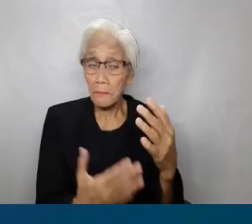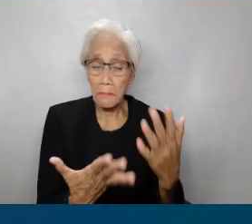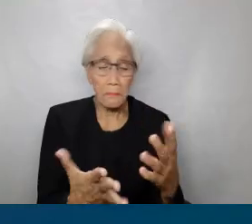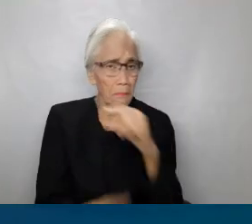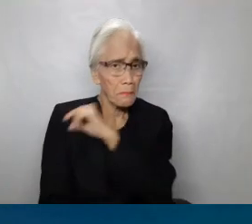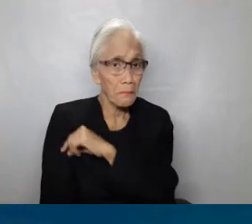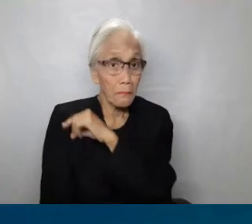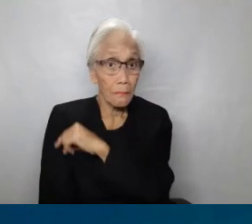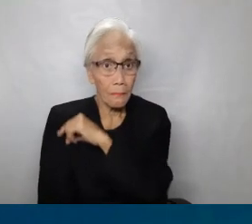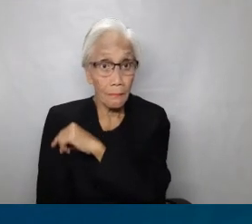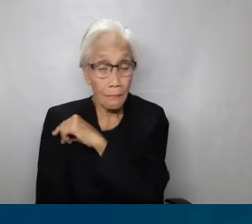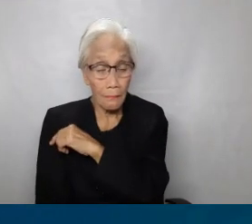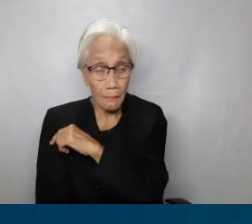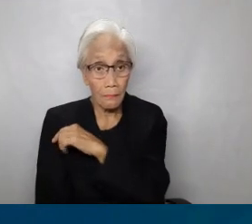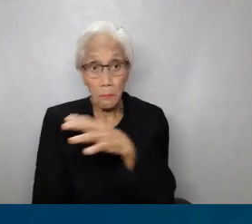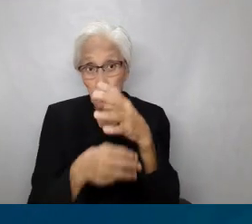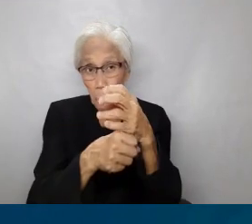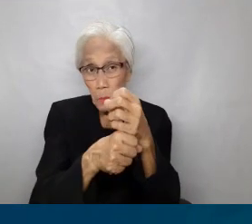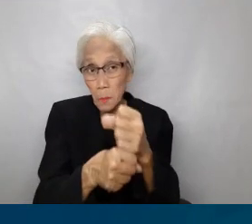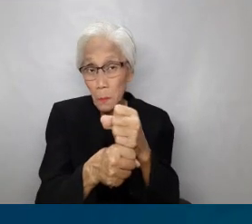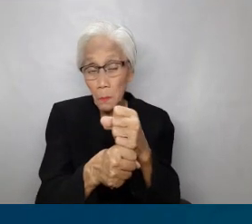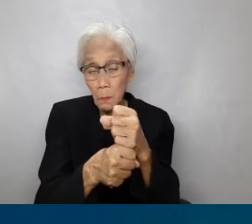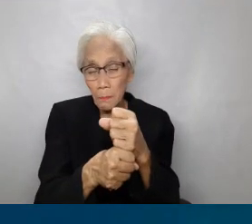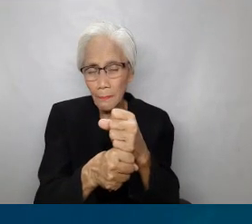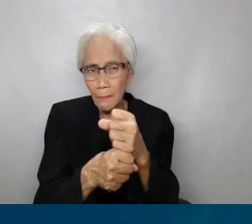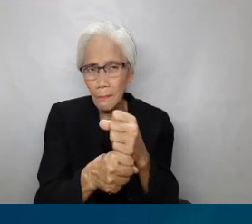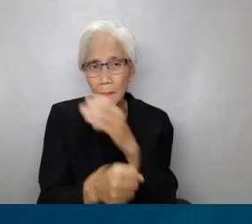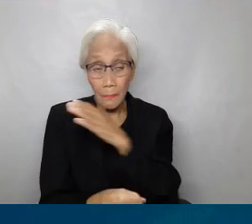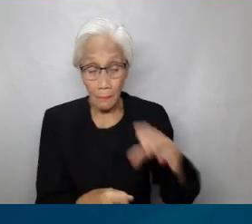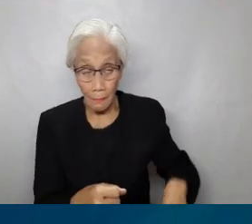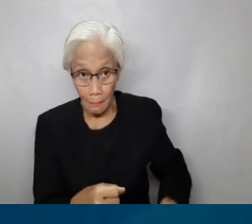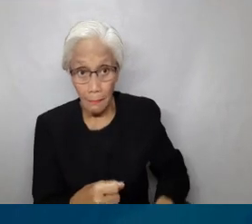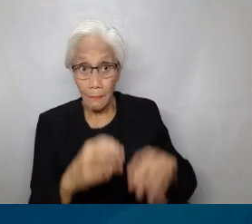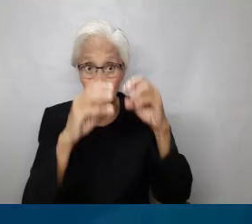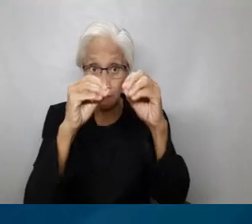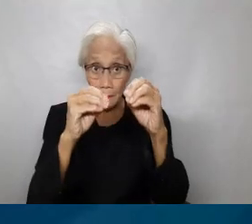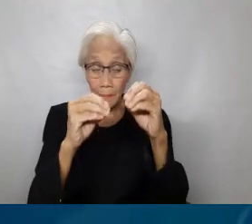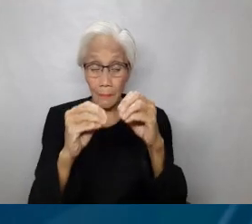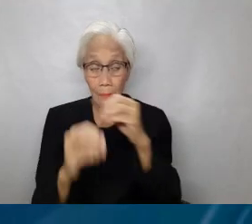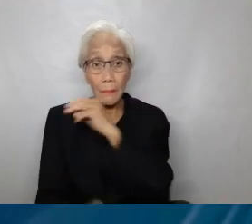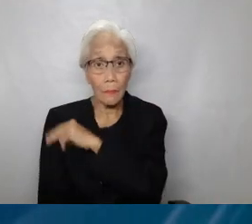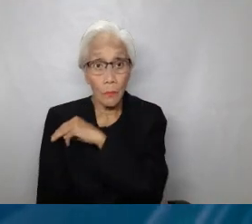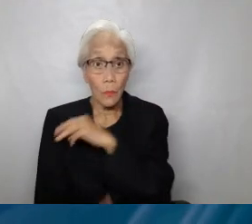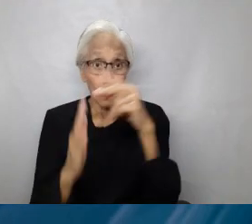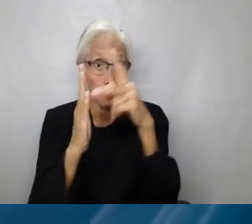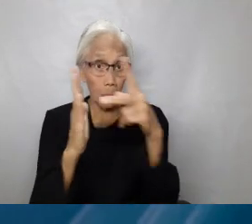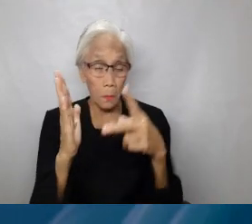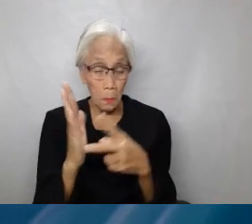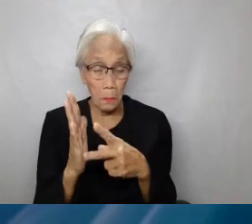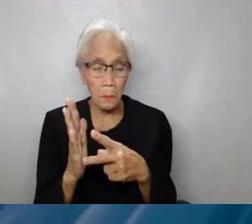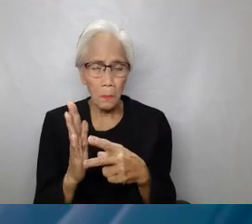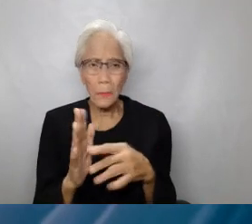Christian tenacity is the quality of tending to hold persistently to Christian teachings and